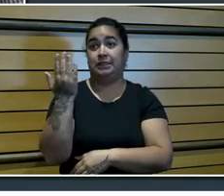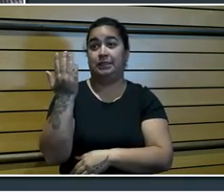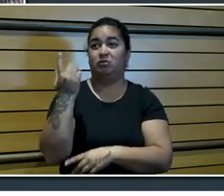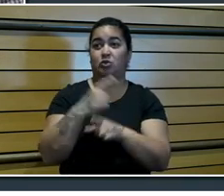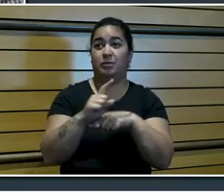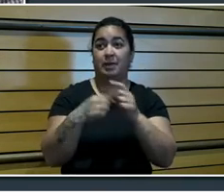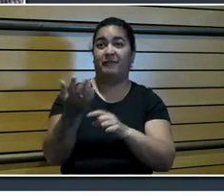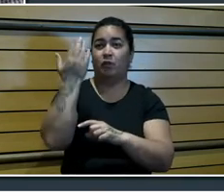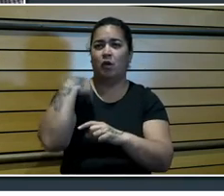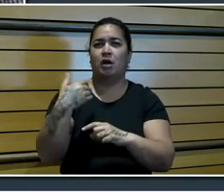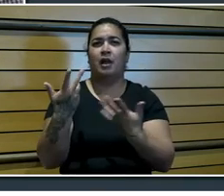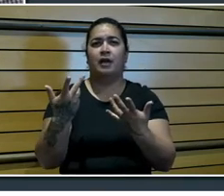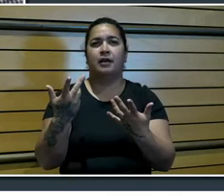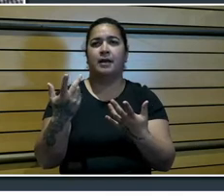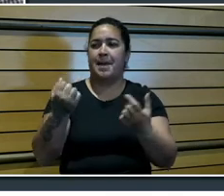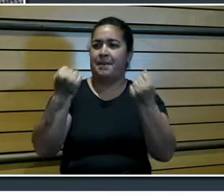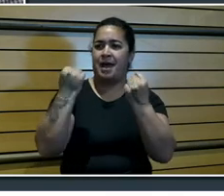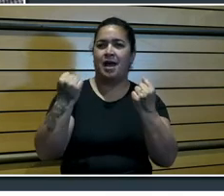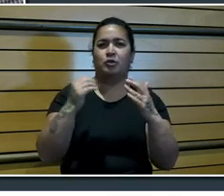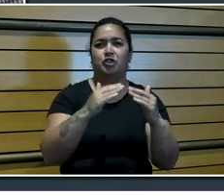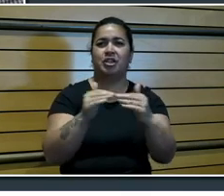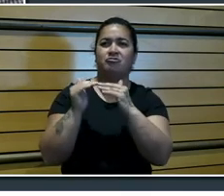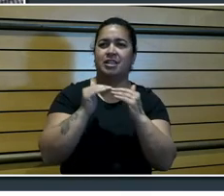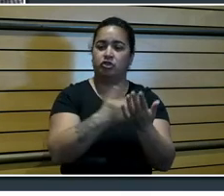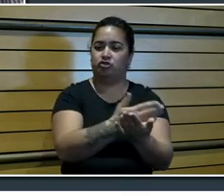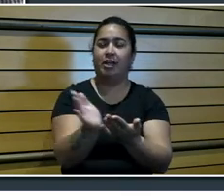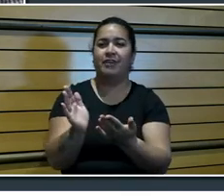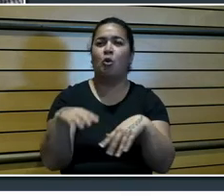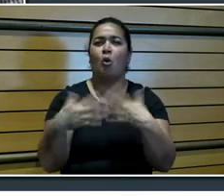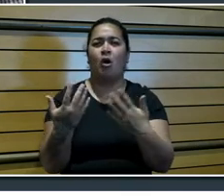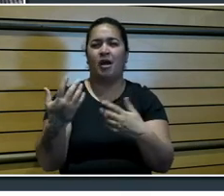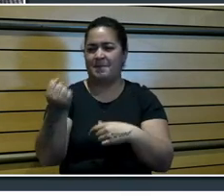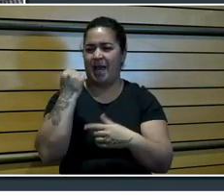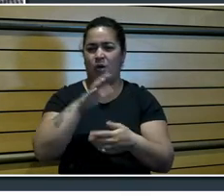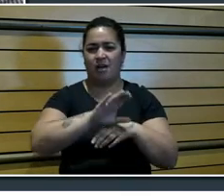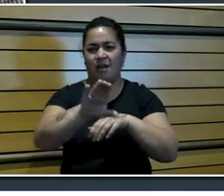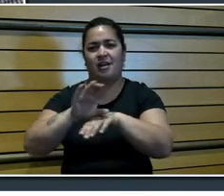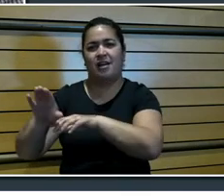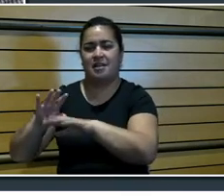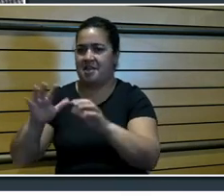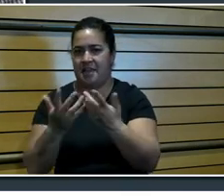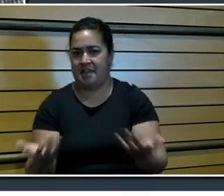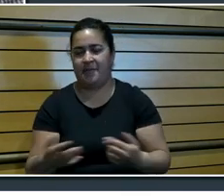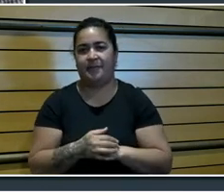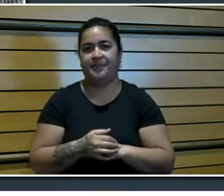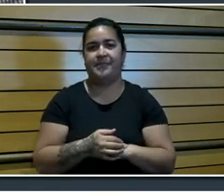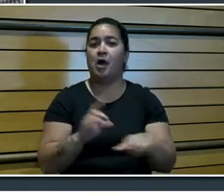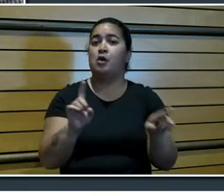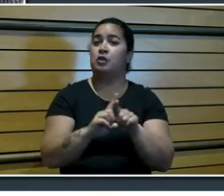or I suppose the redistribution of power and how we share that. And for a number of the submitters that